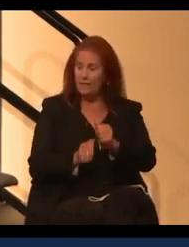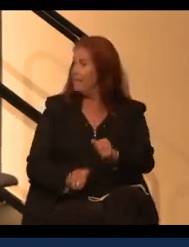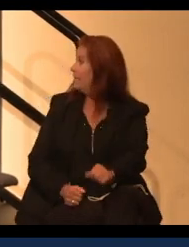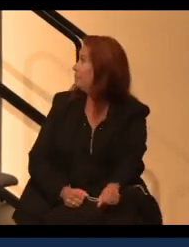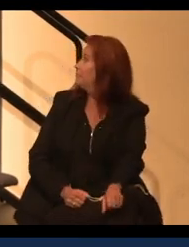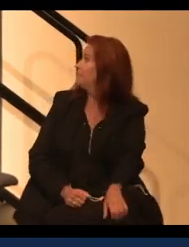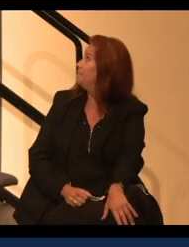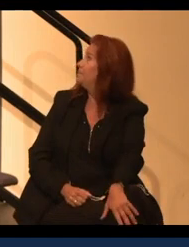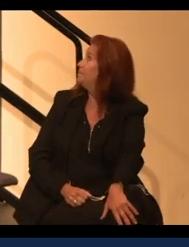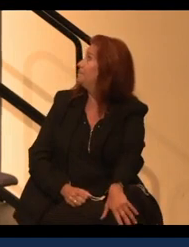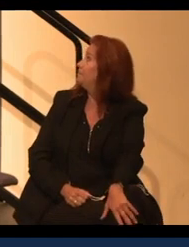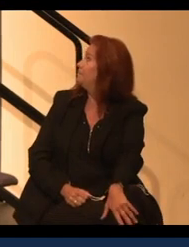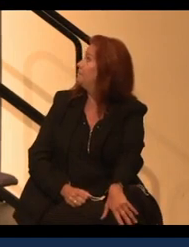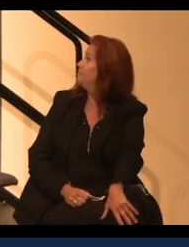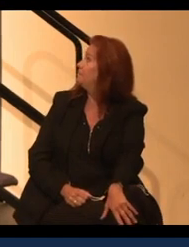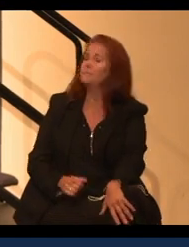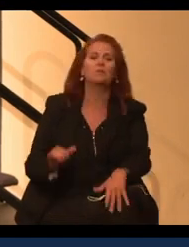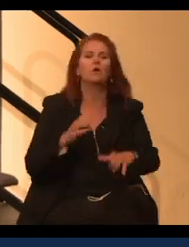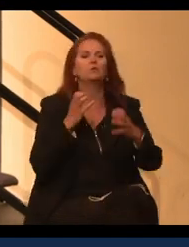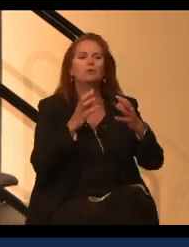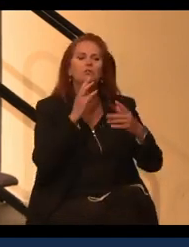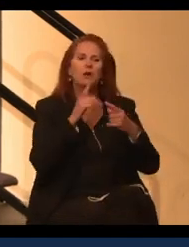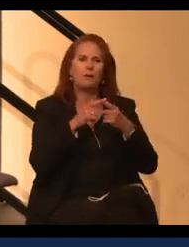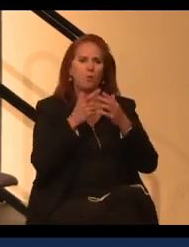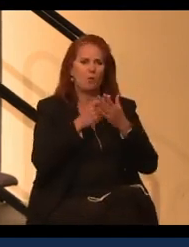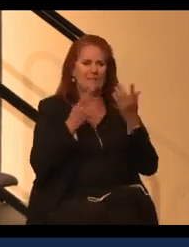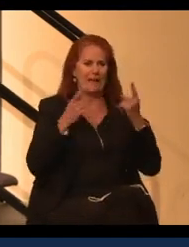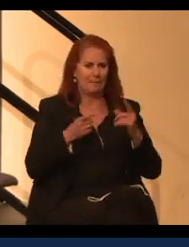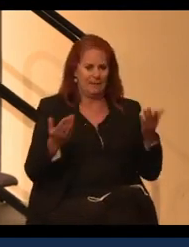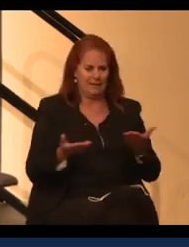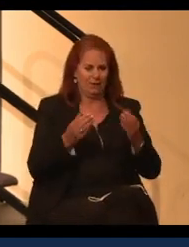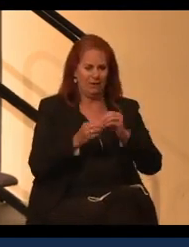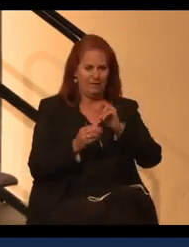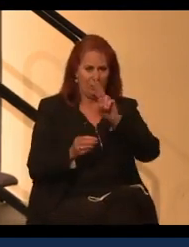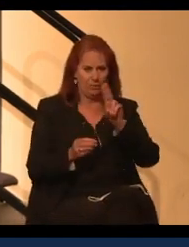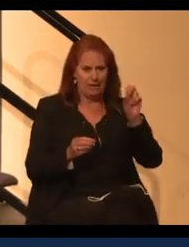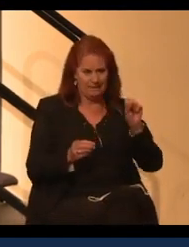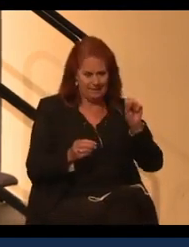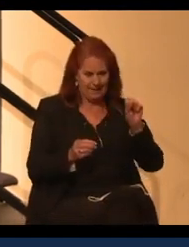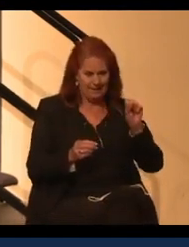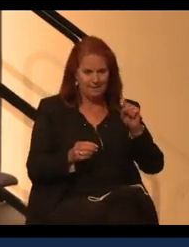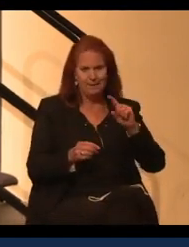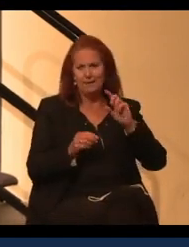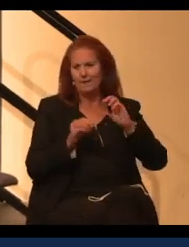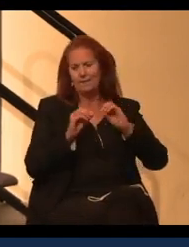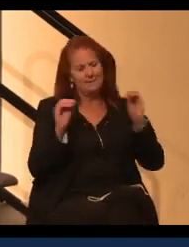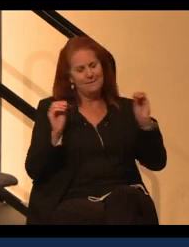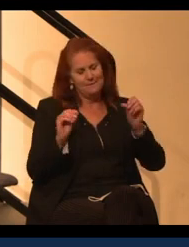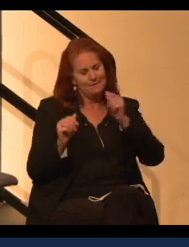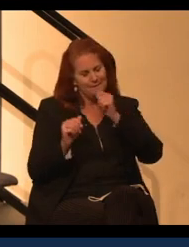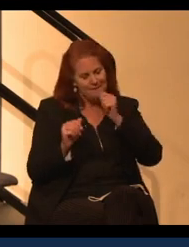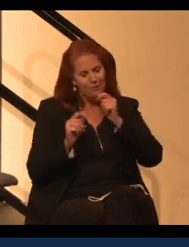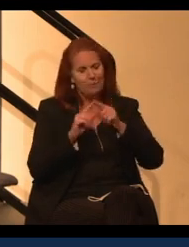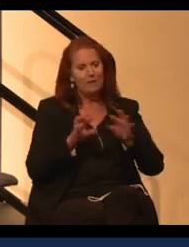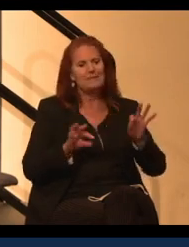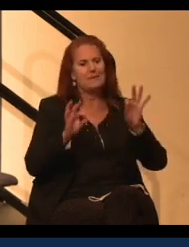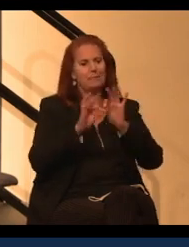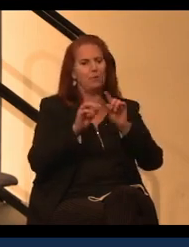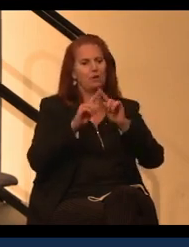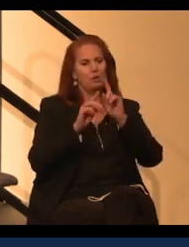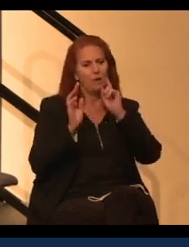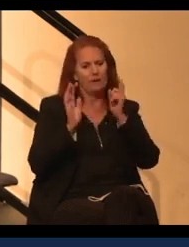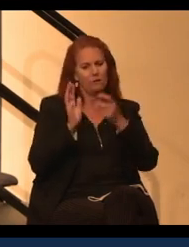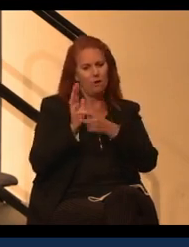I also want to talk about what's happening here in the United States. I mean, none of this is a secret, but I think it's important to